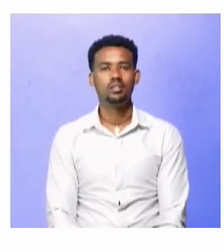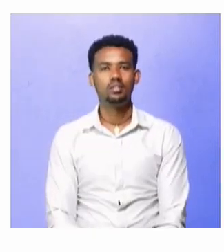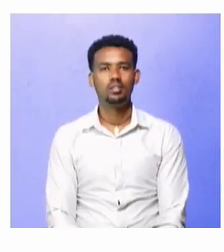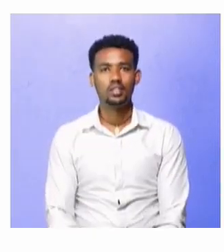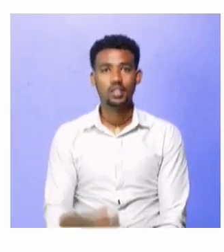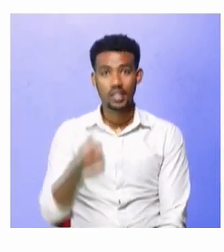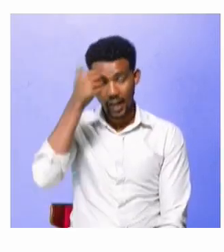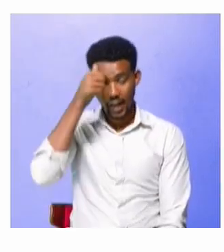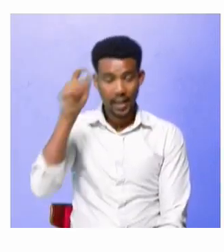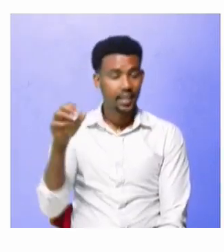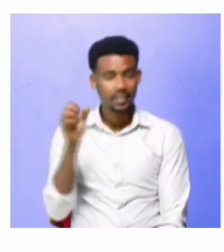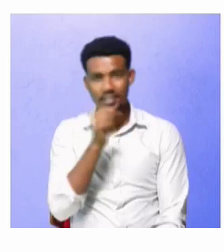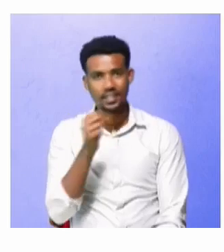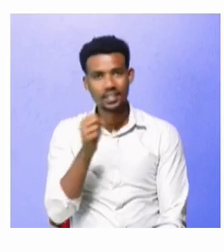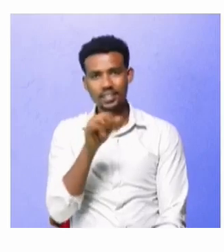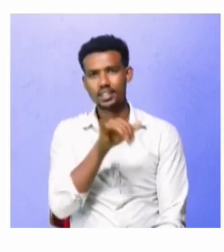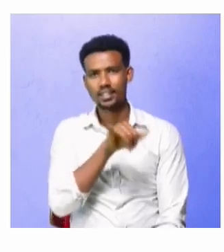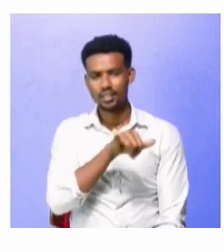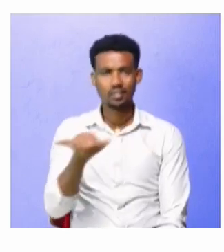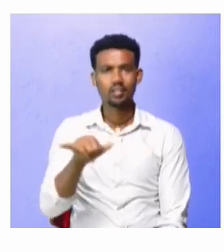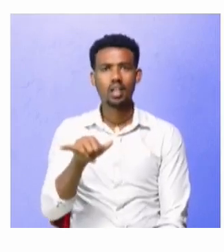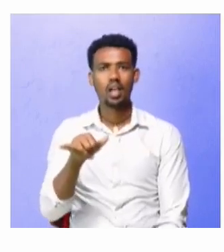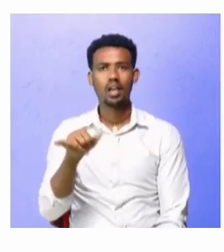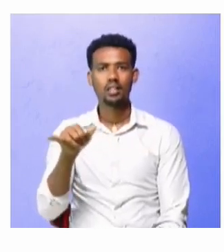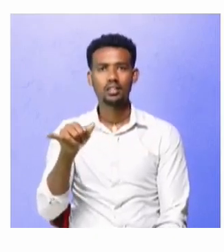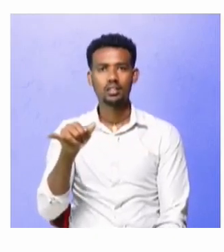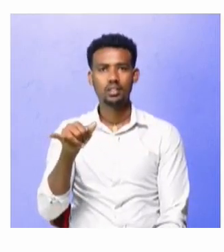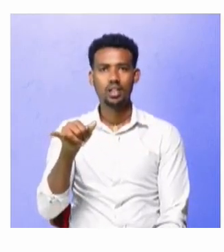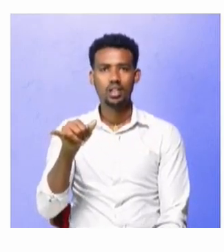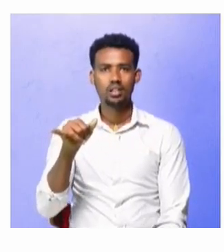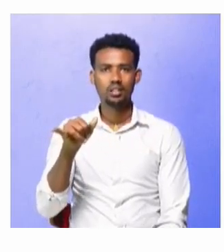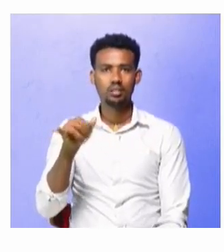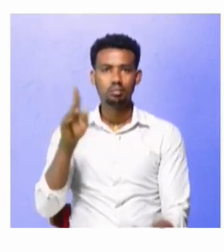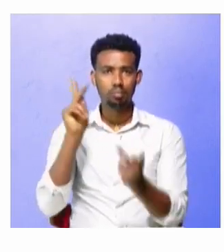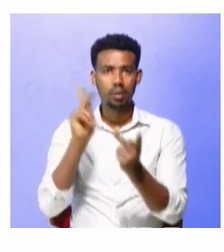He sings like a famous singer or a professional